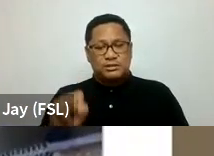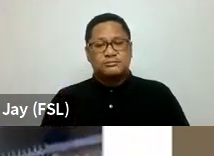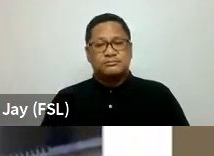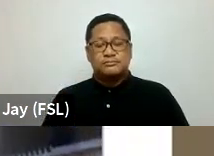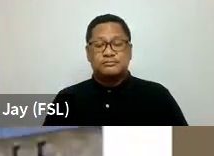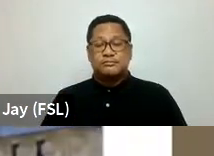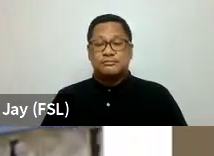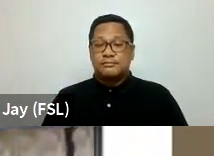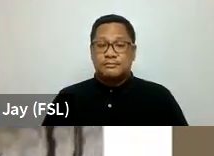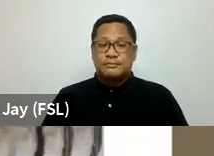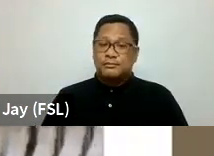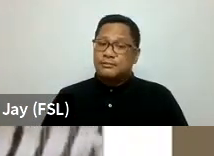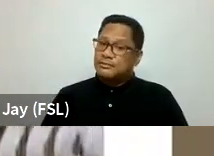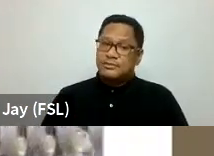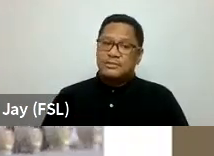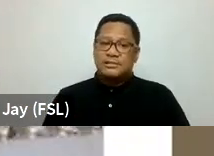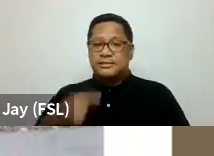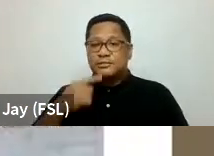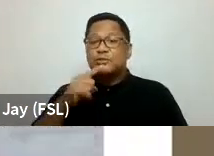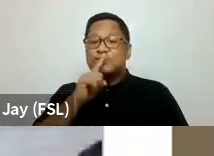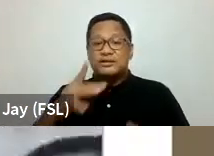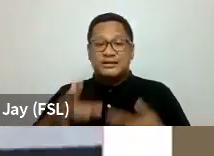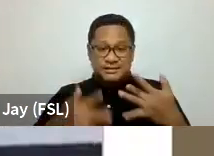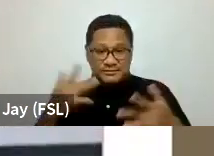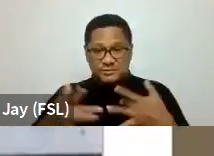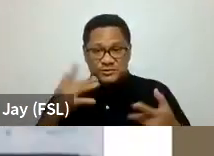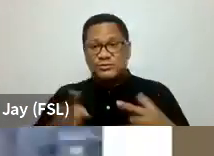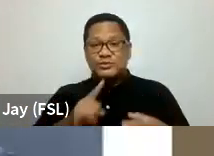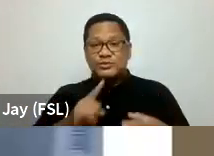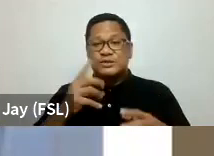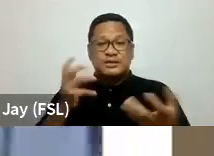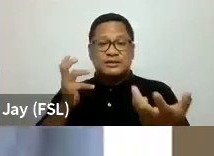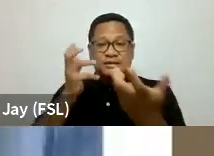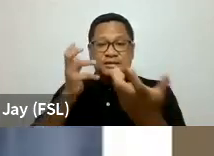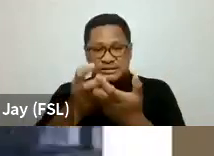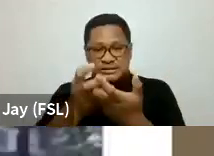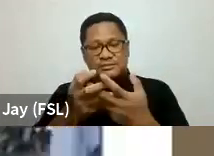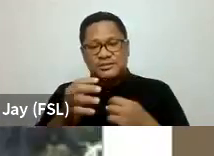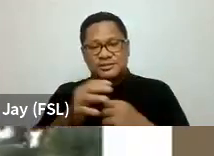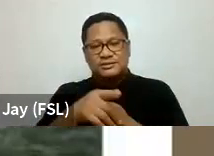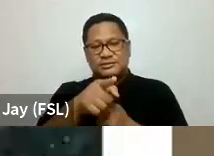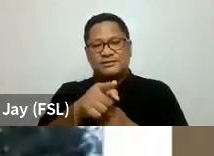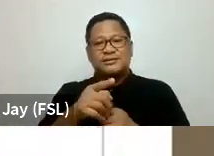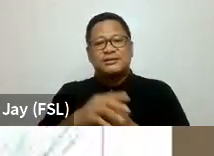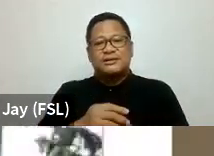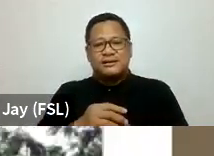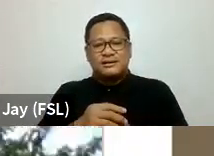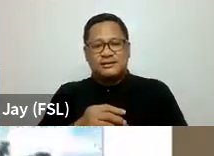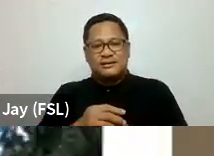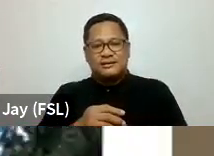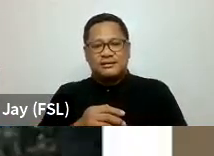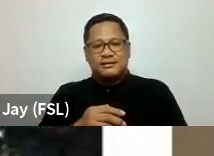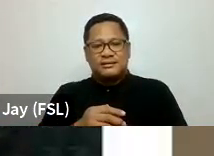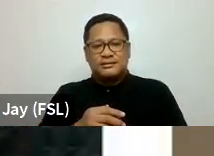PLDT's prompt and cheerful response deserves a video essay. Video pa, sir.